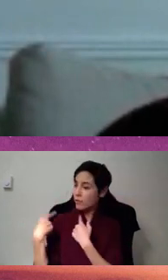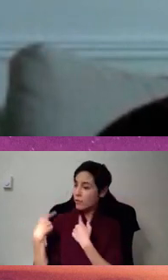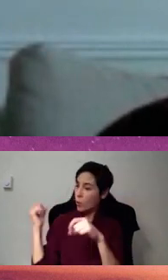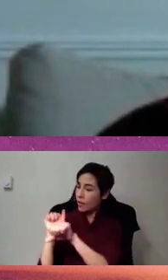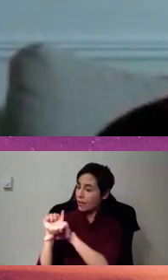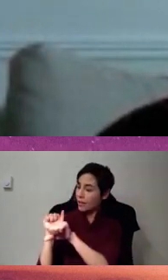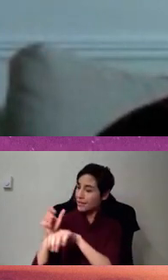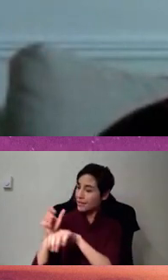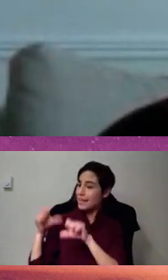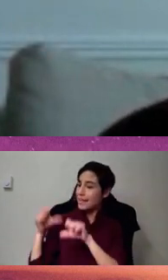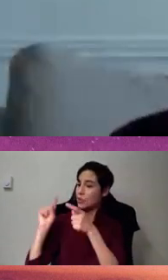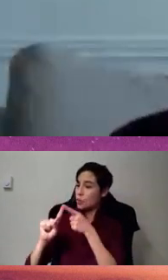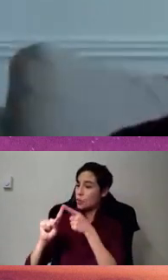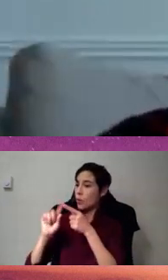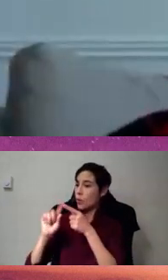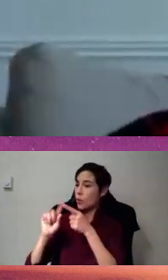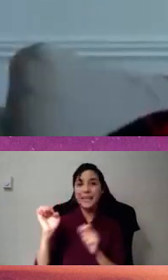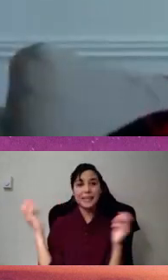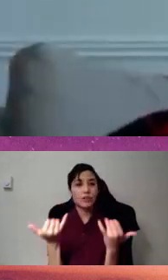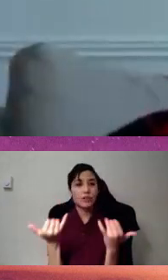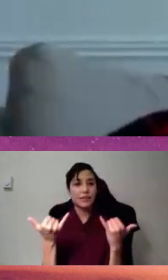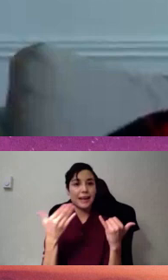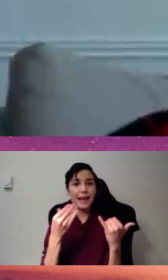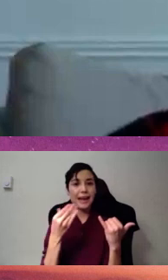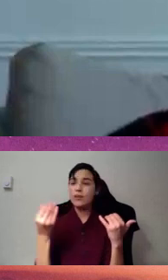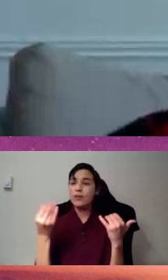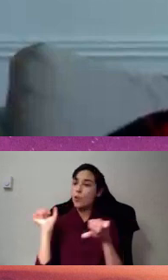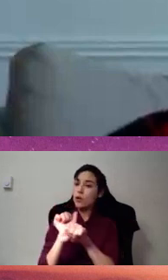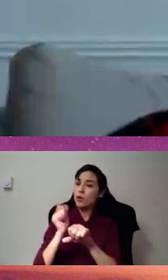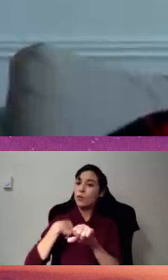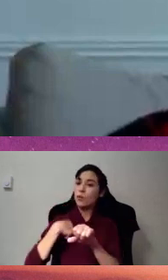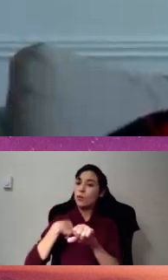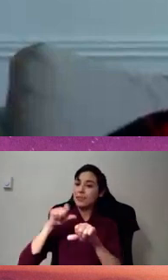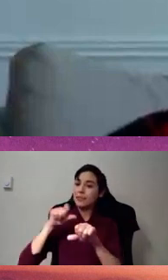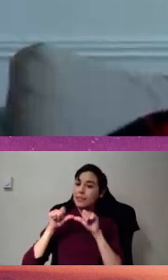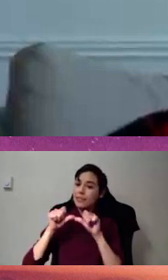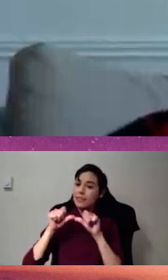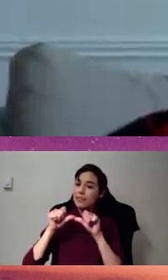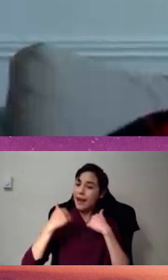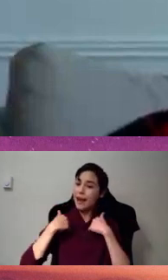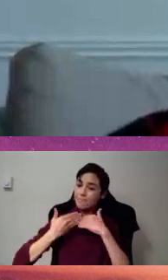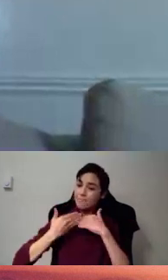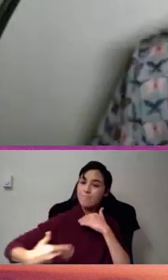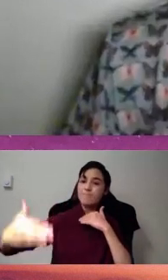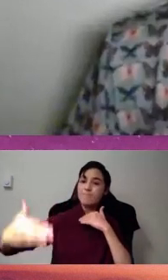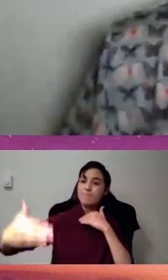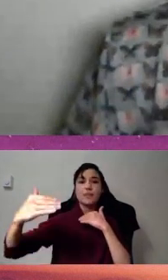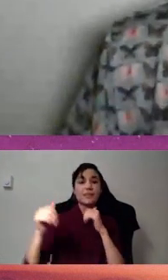reminder of how much further we need to go as a collective.